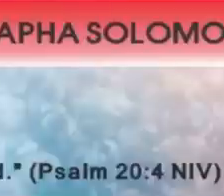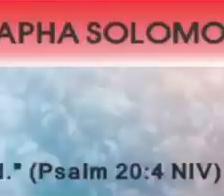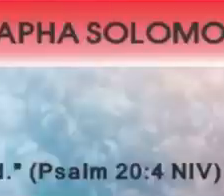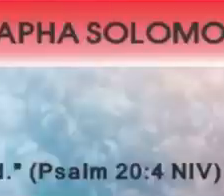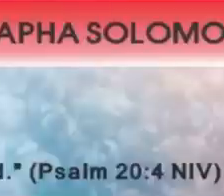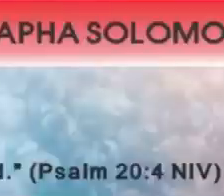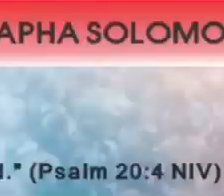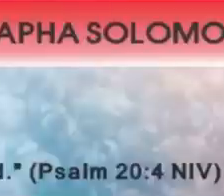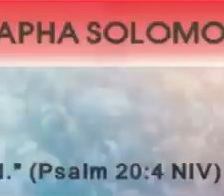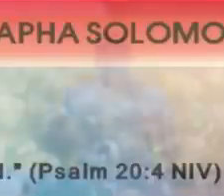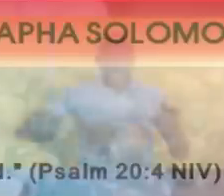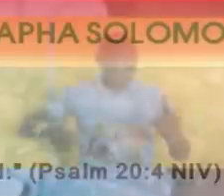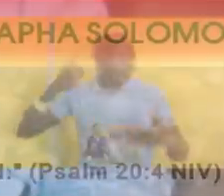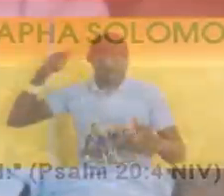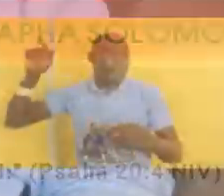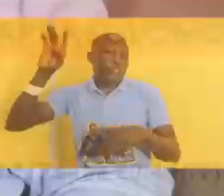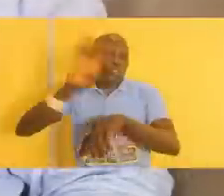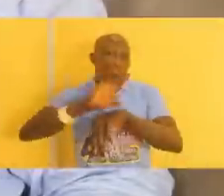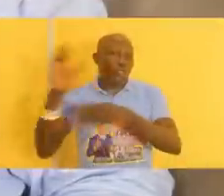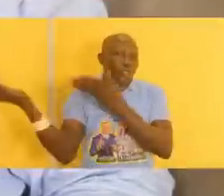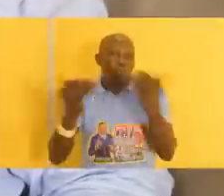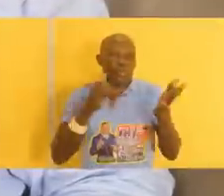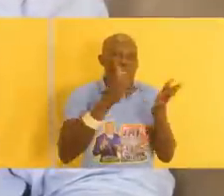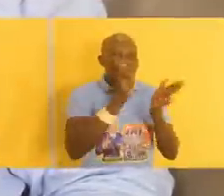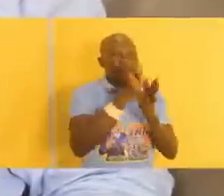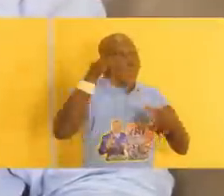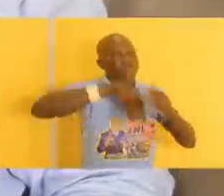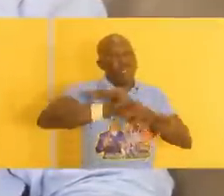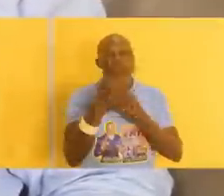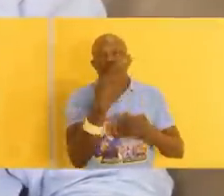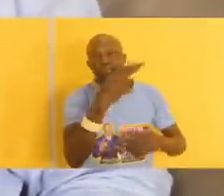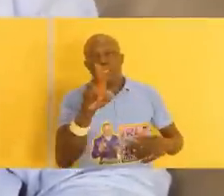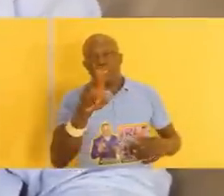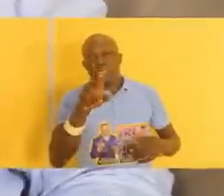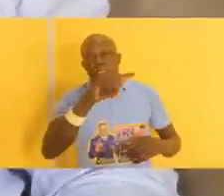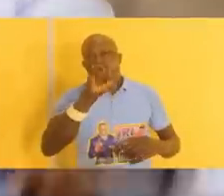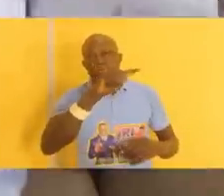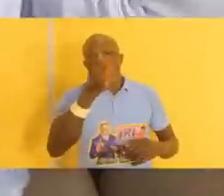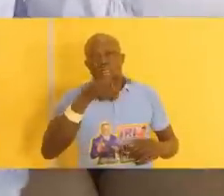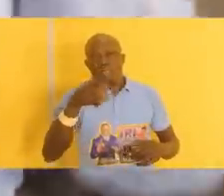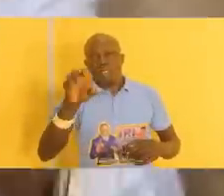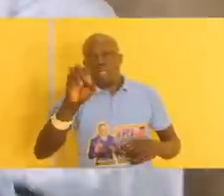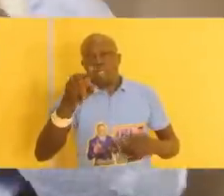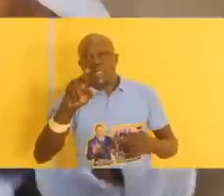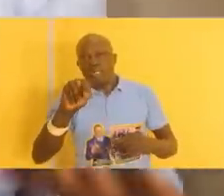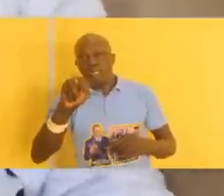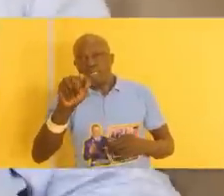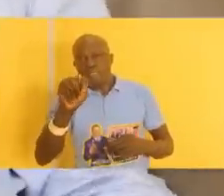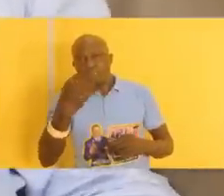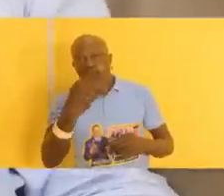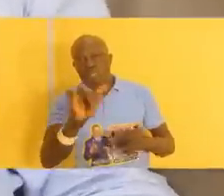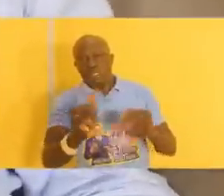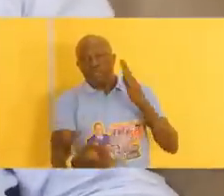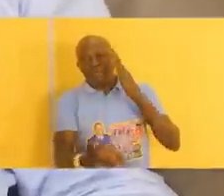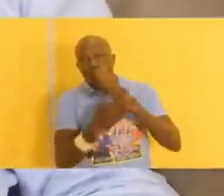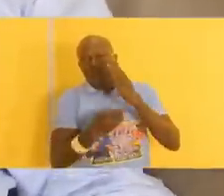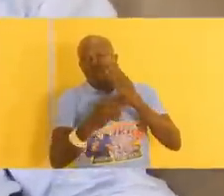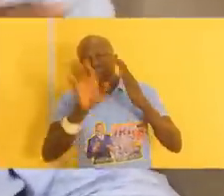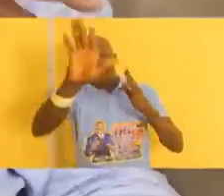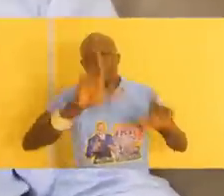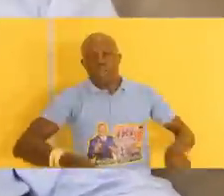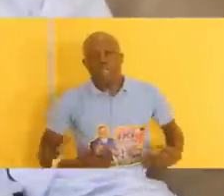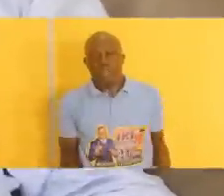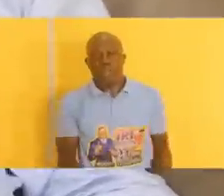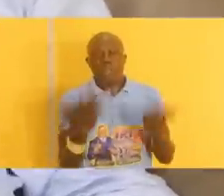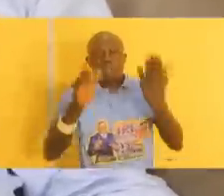101 52 98 950. Seed of Agony Church, Luma Boyade, Miss Zenith Bank, Luru Kodis, Aye, Adite. You are baptized in Jesus. Aye,